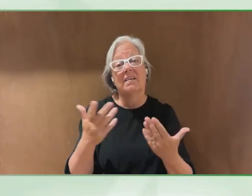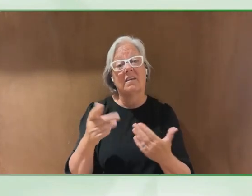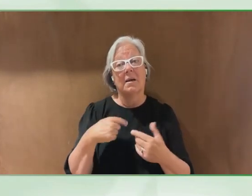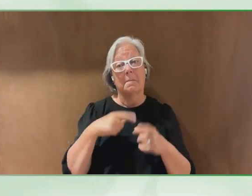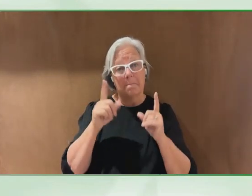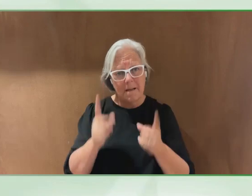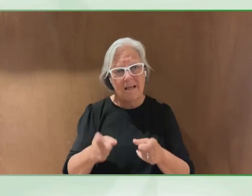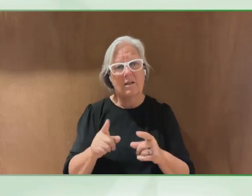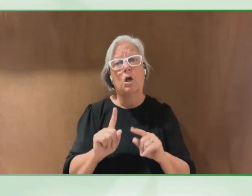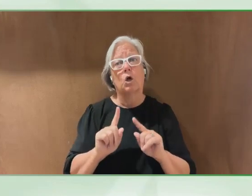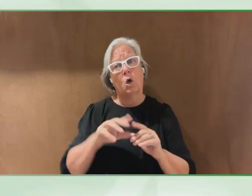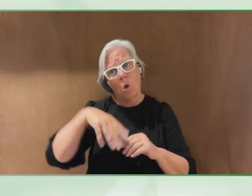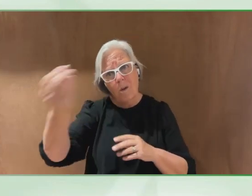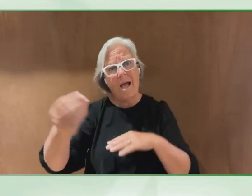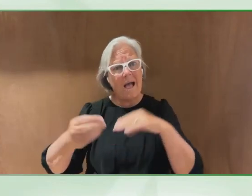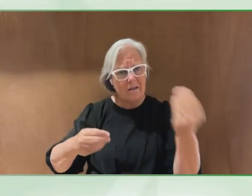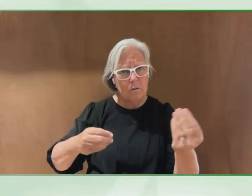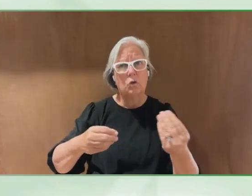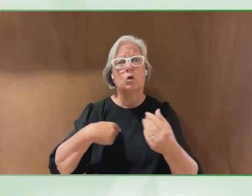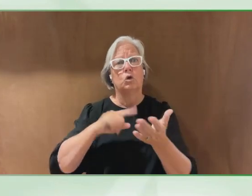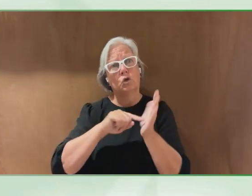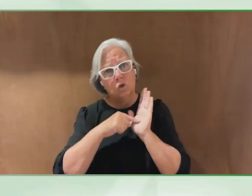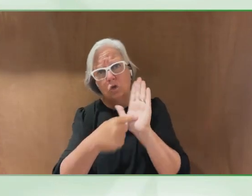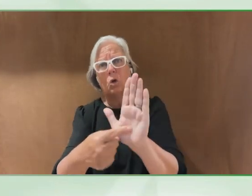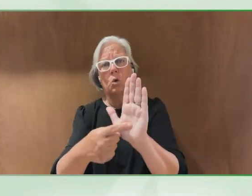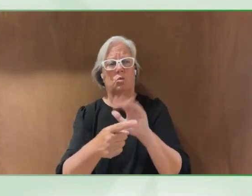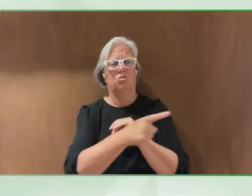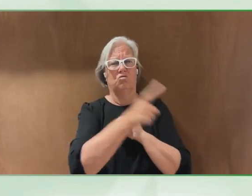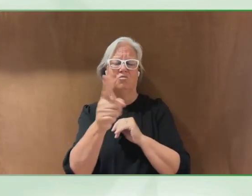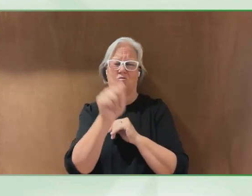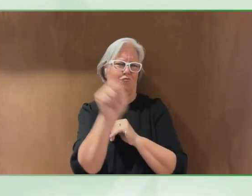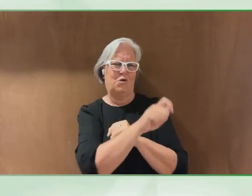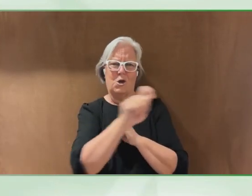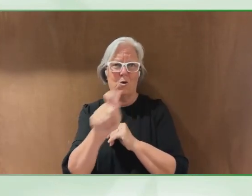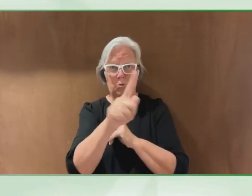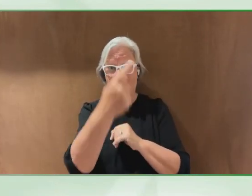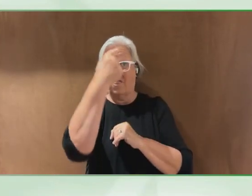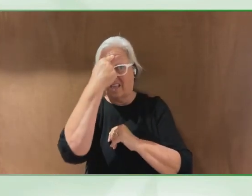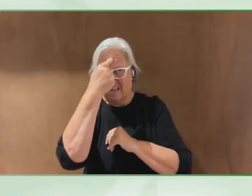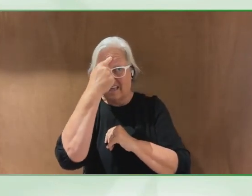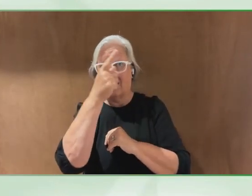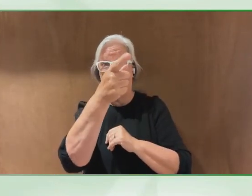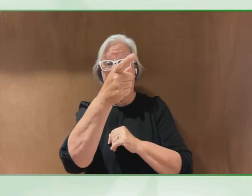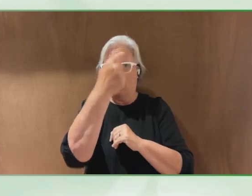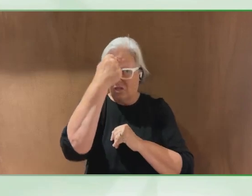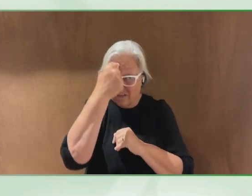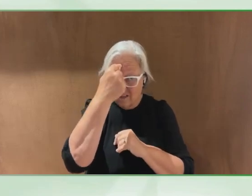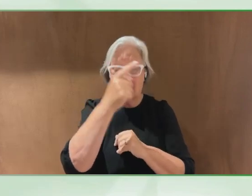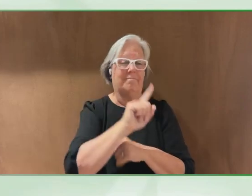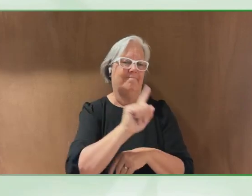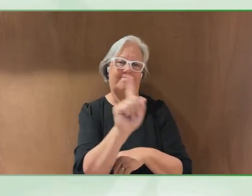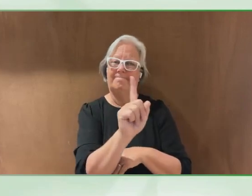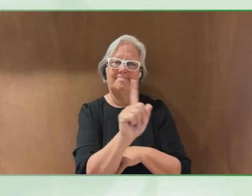prove the people wrong when they have assumptions about us. And I really enjoy the discussion